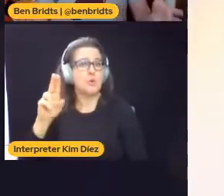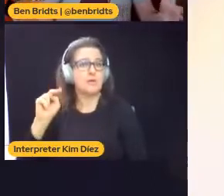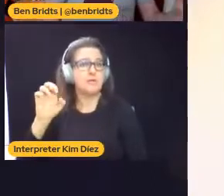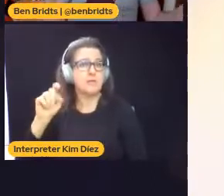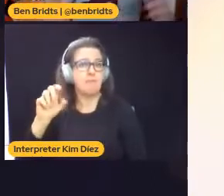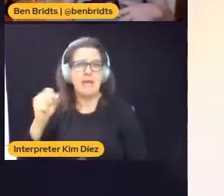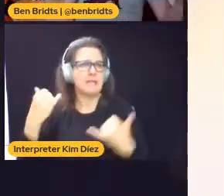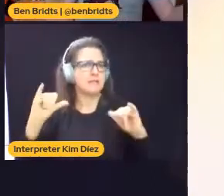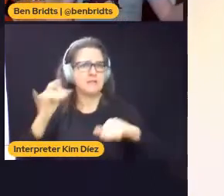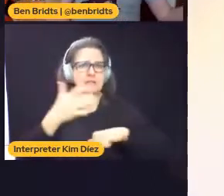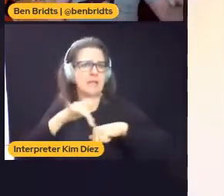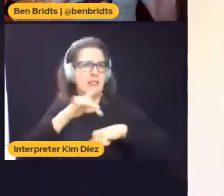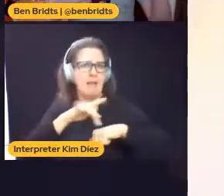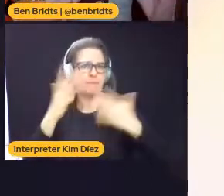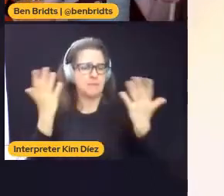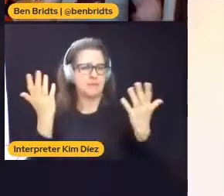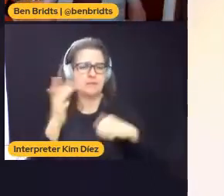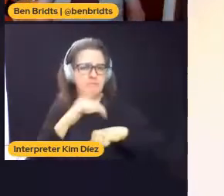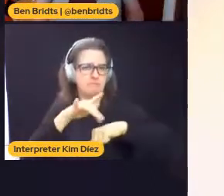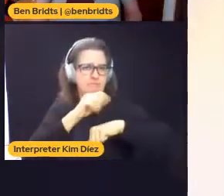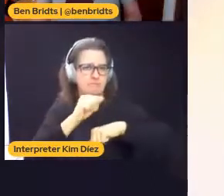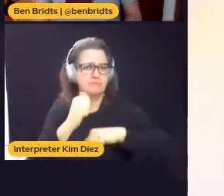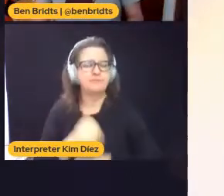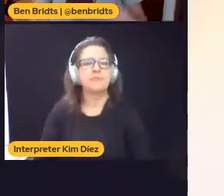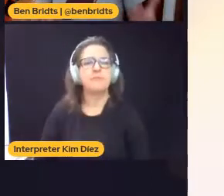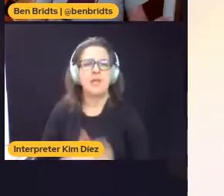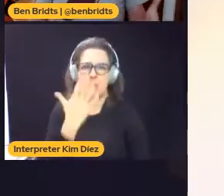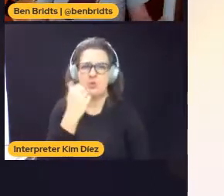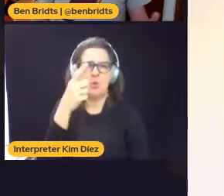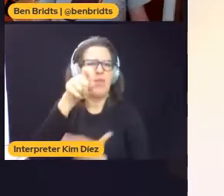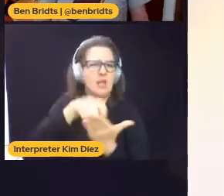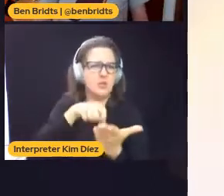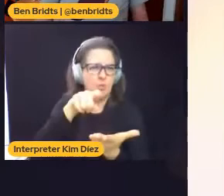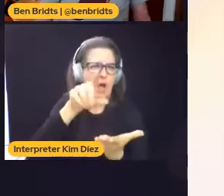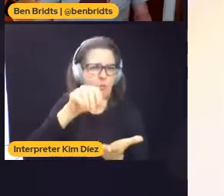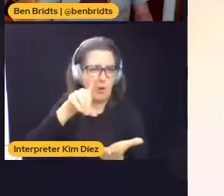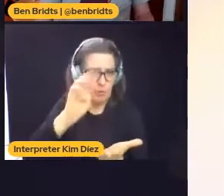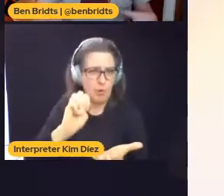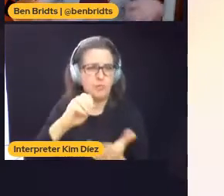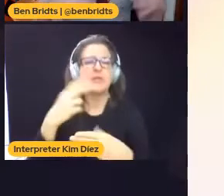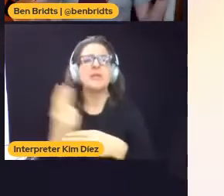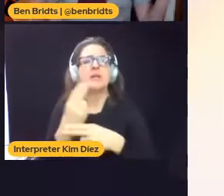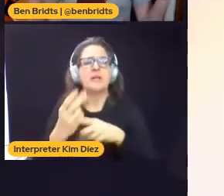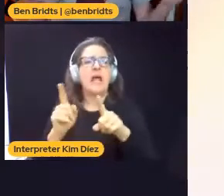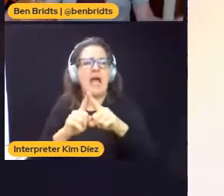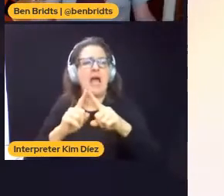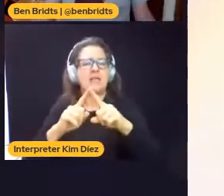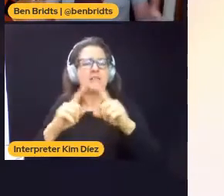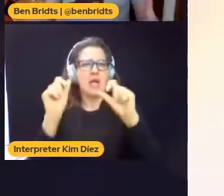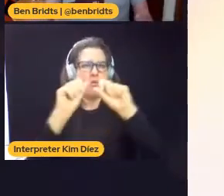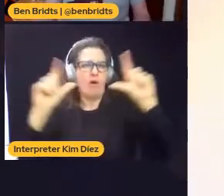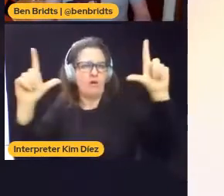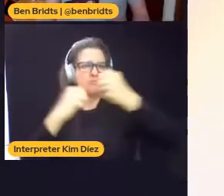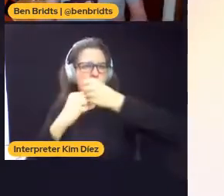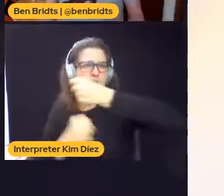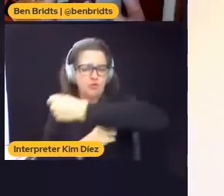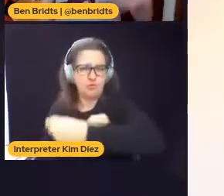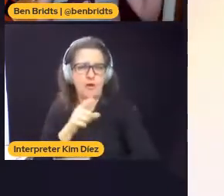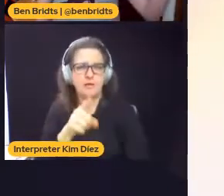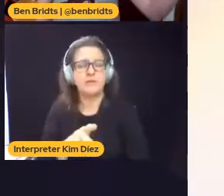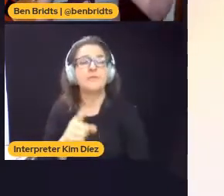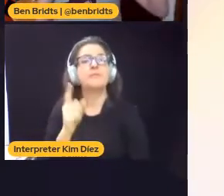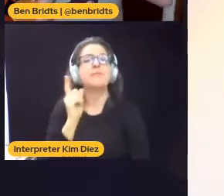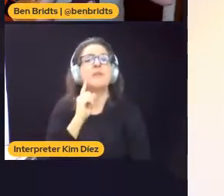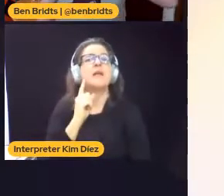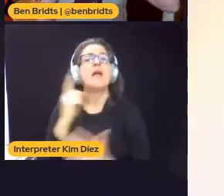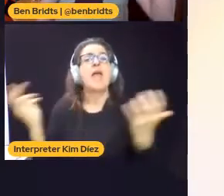So that's the reason that we wrote this code like this, and this is what we're using as our construct. And if we synth and deploy our stack, this